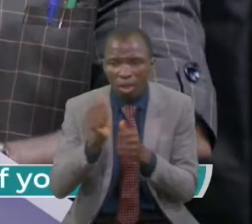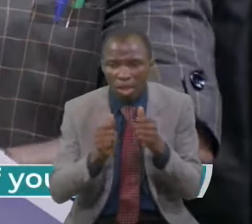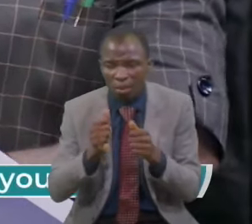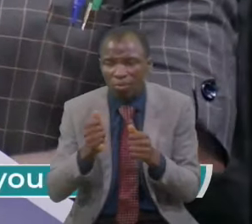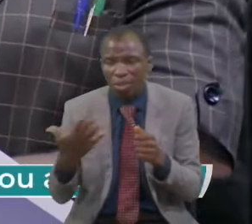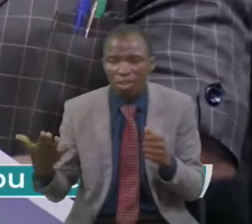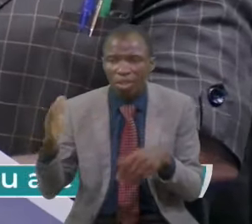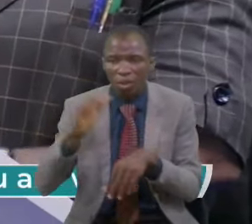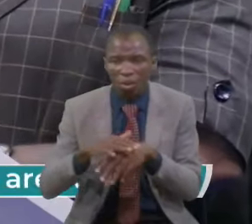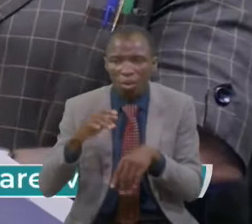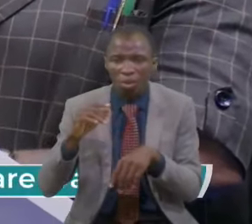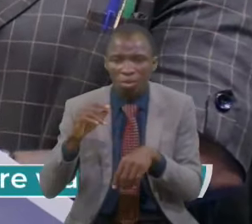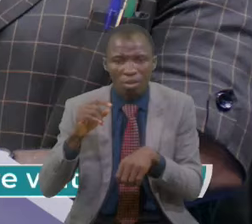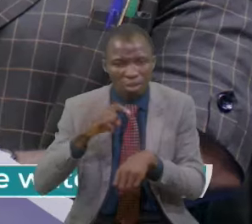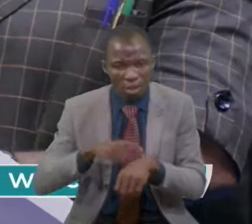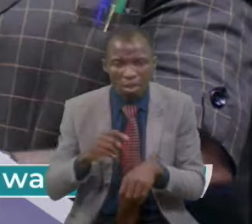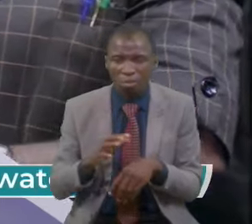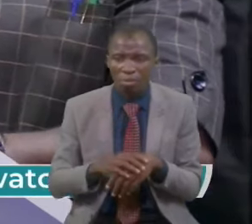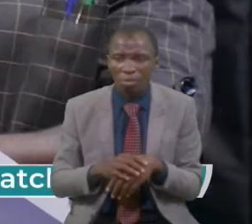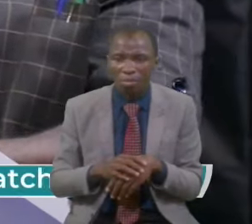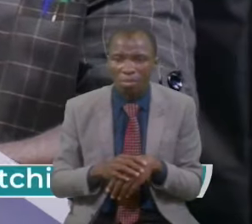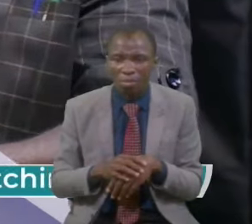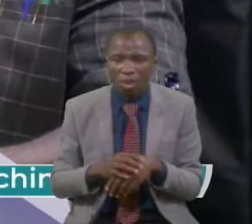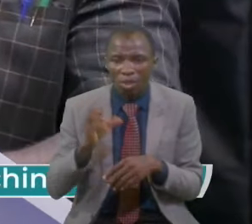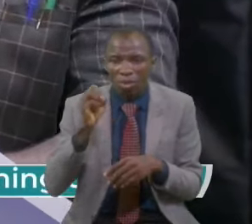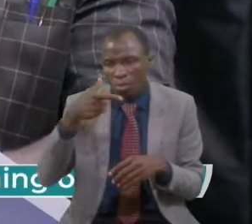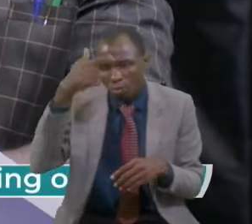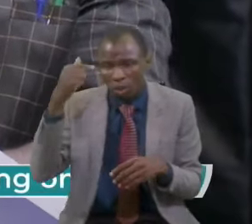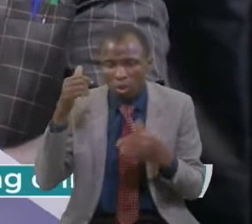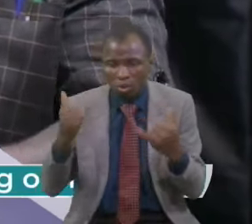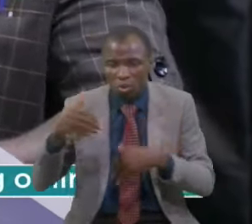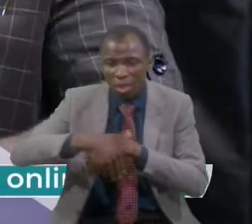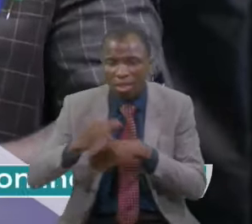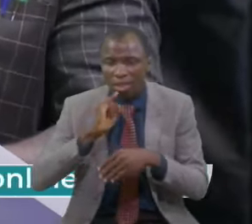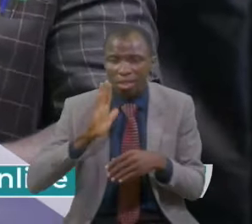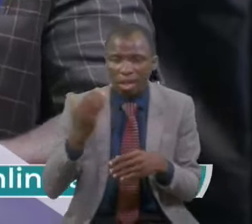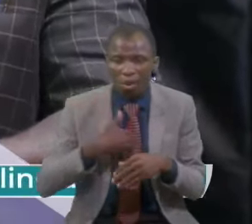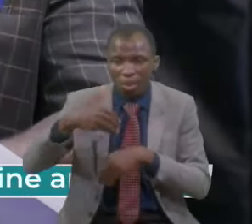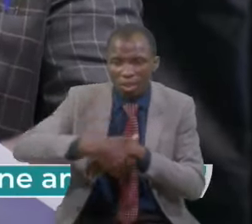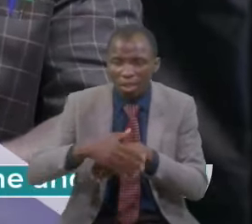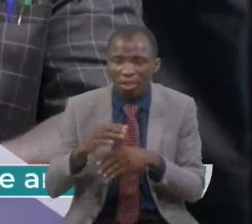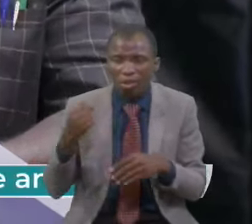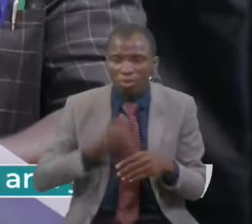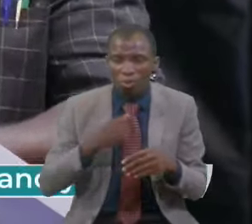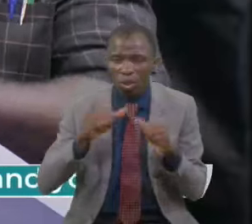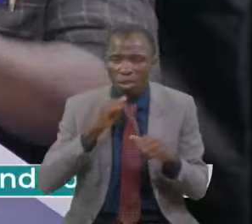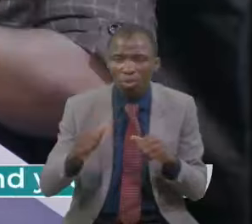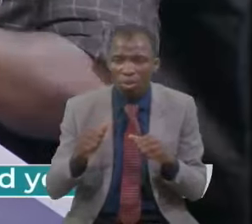because tonight is our night. You cannot go here tonight with the load of your